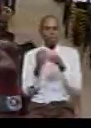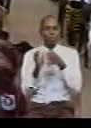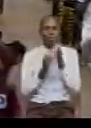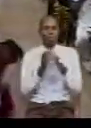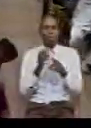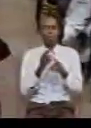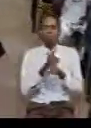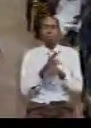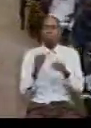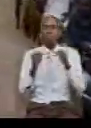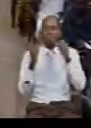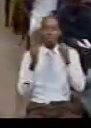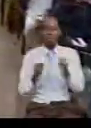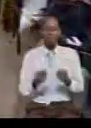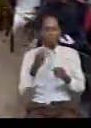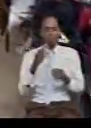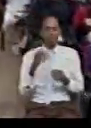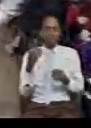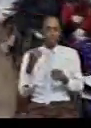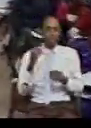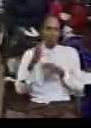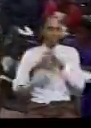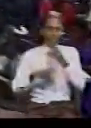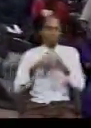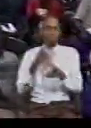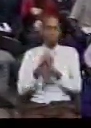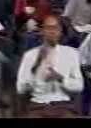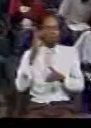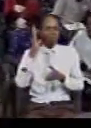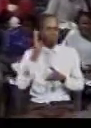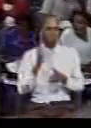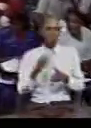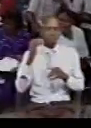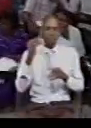of the world will cut short your life.